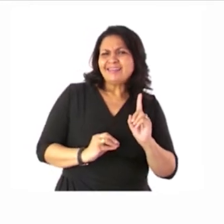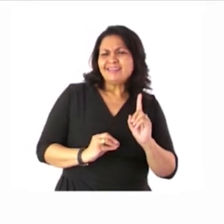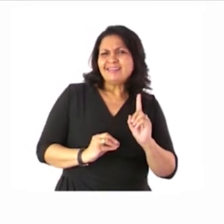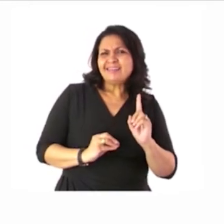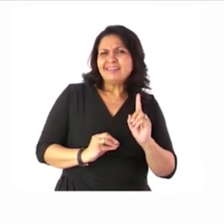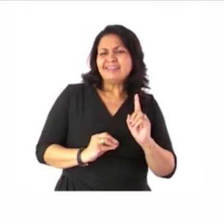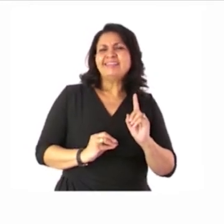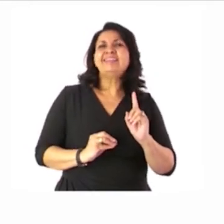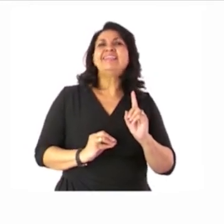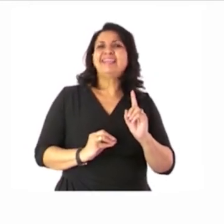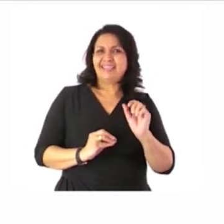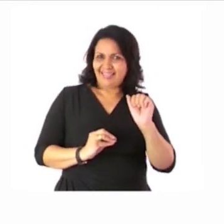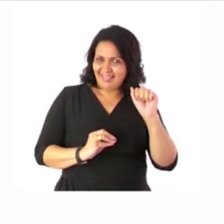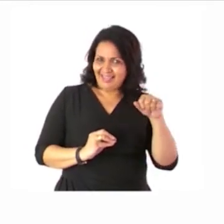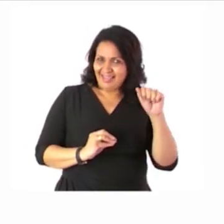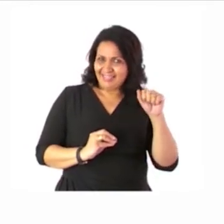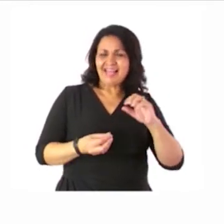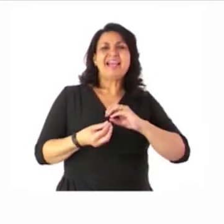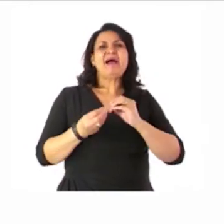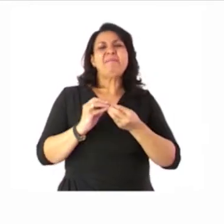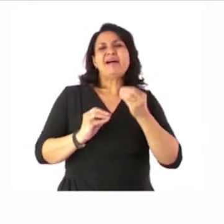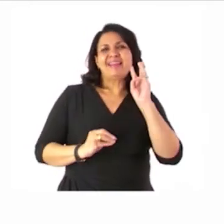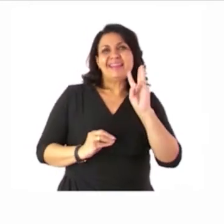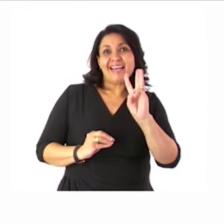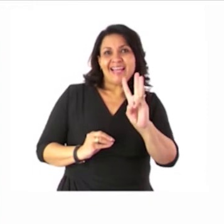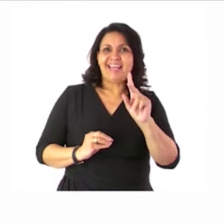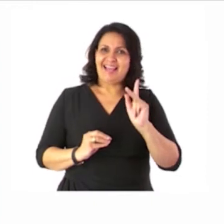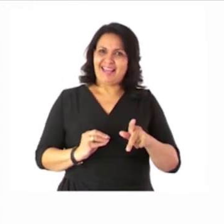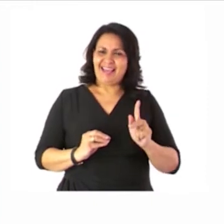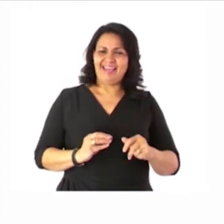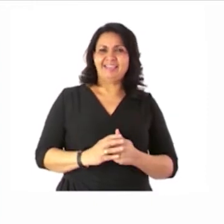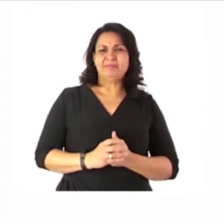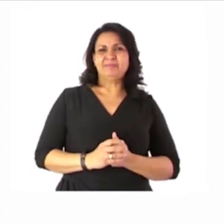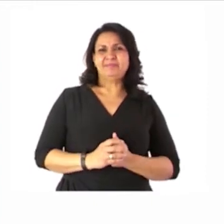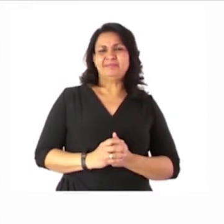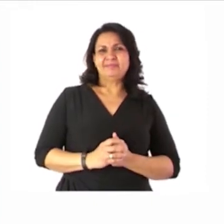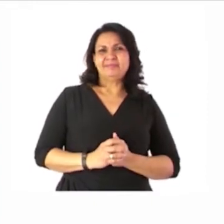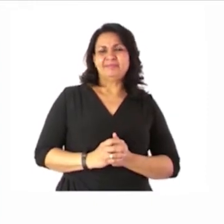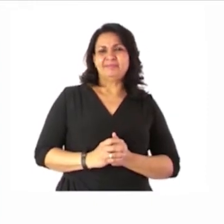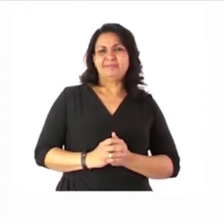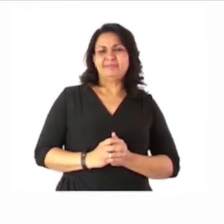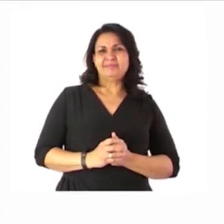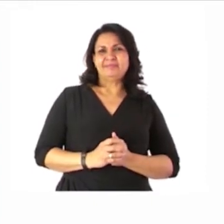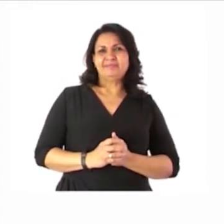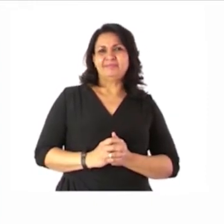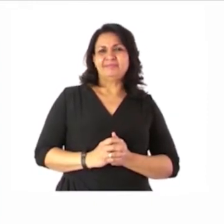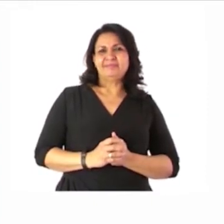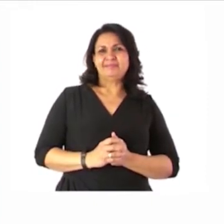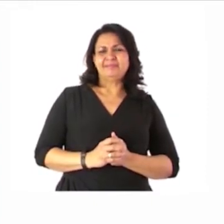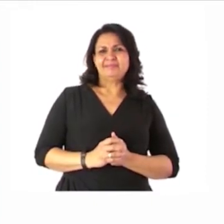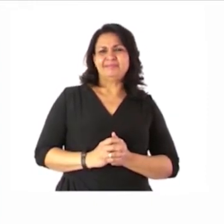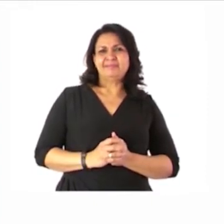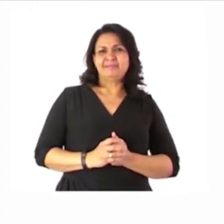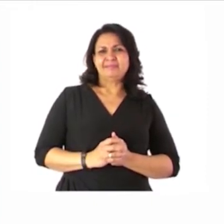and bold. It's number 3 again. But then it made easy for you. Can you see